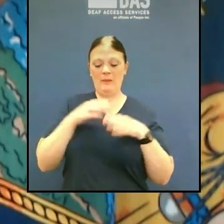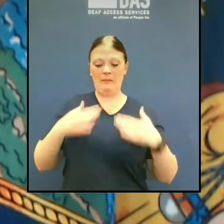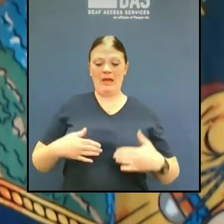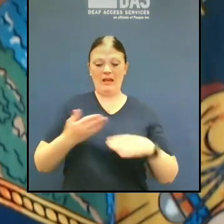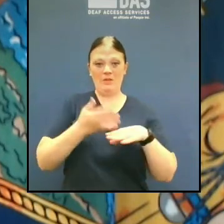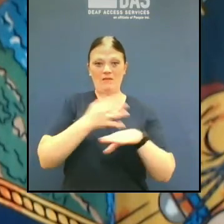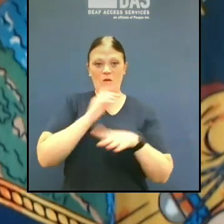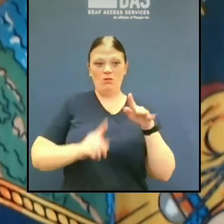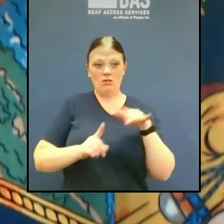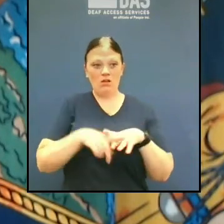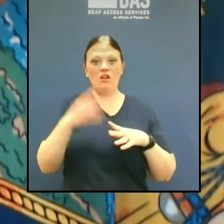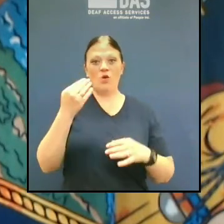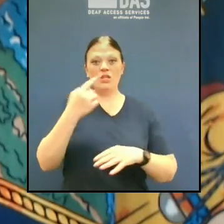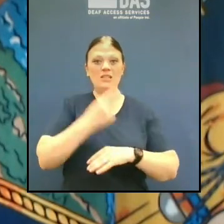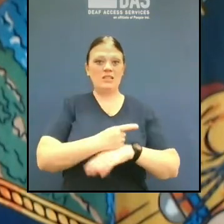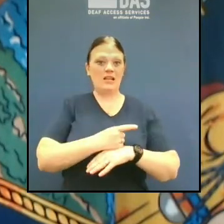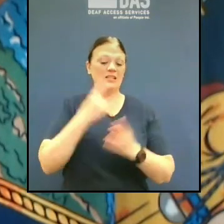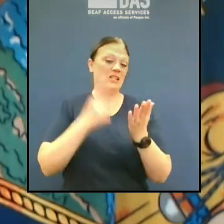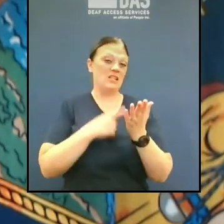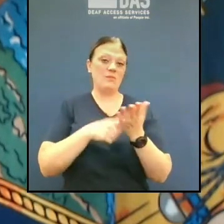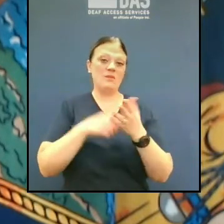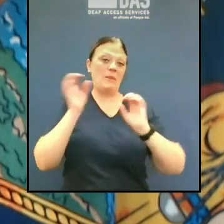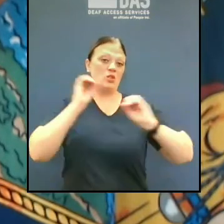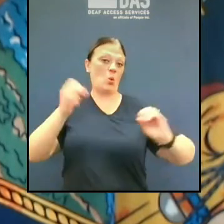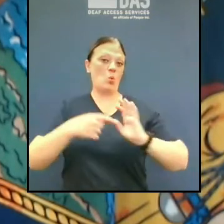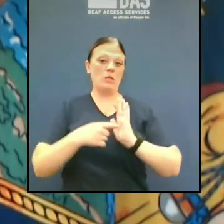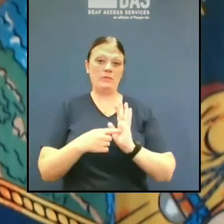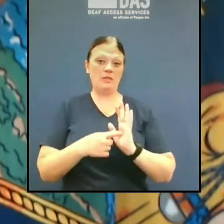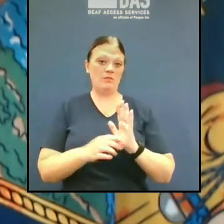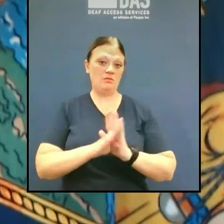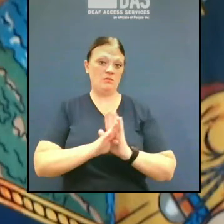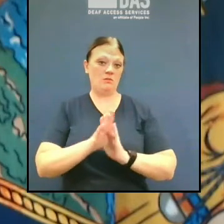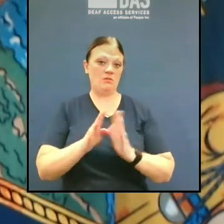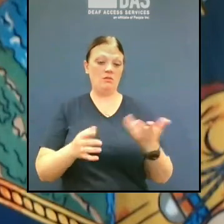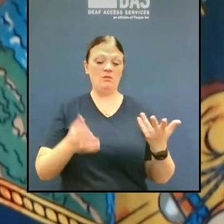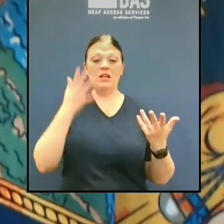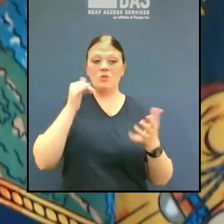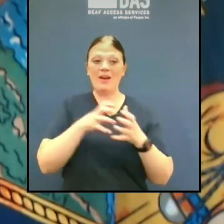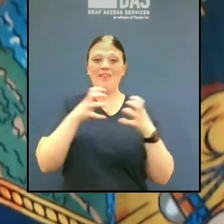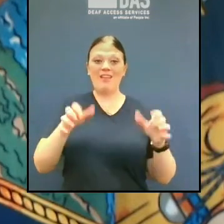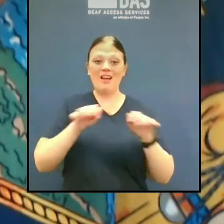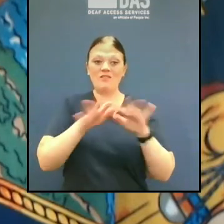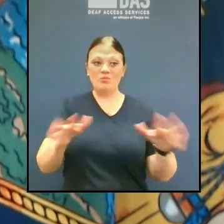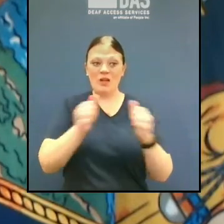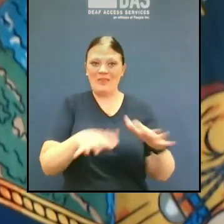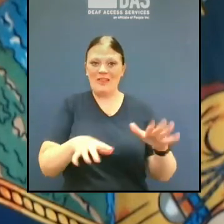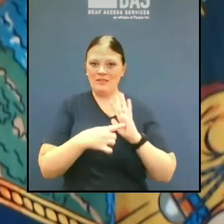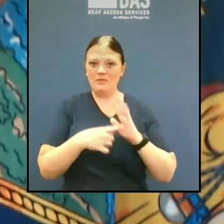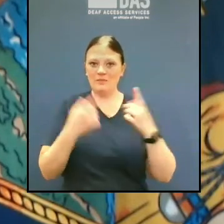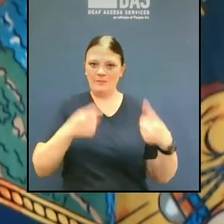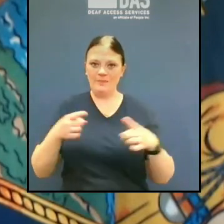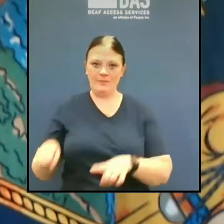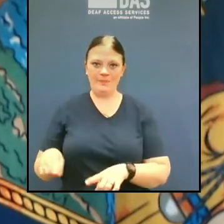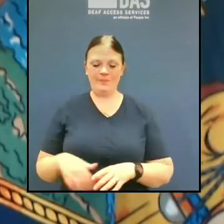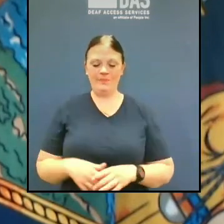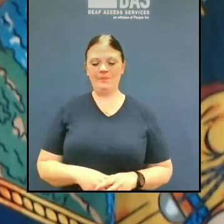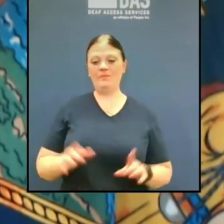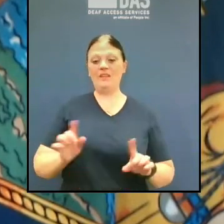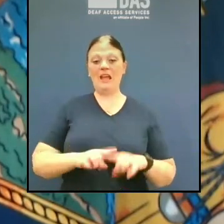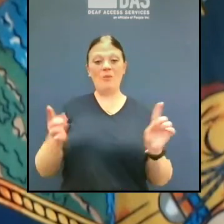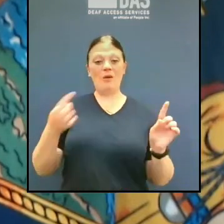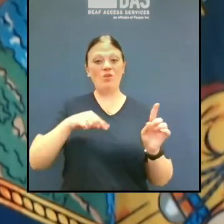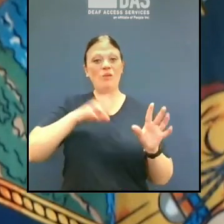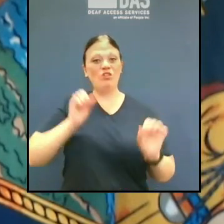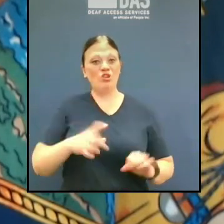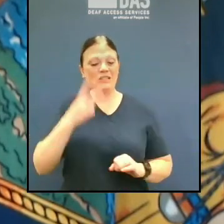some people never develop symptoms, so that's why we know that there's a lot of asymptomatic transmission in the community. However, so we